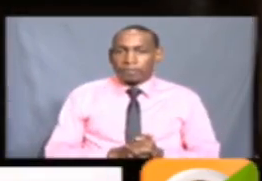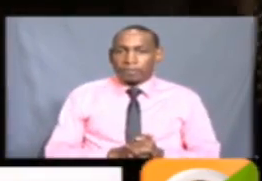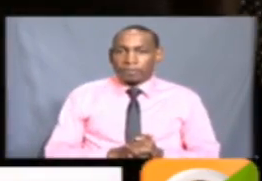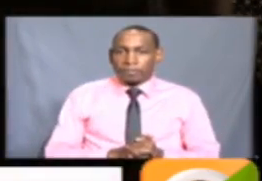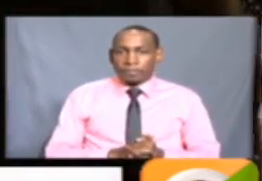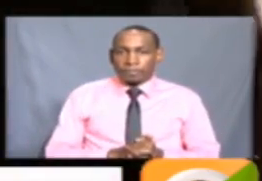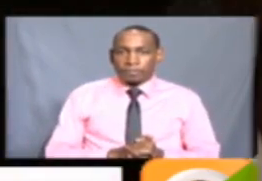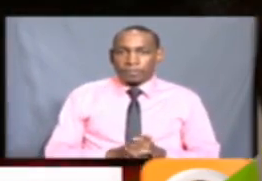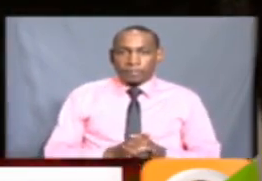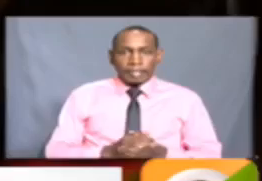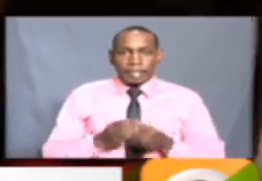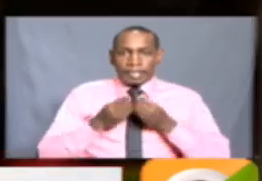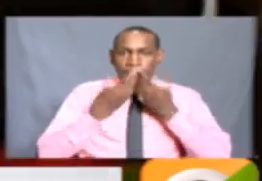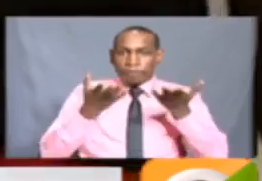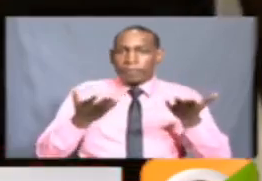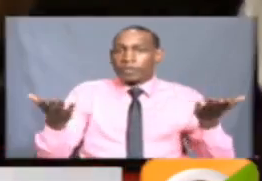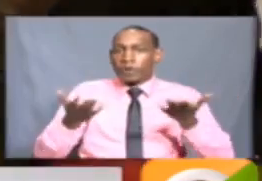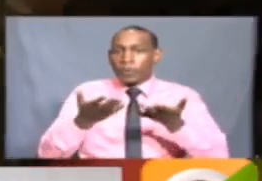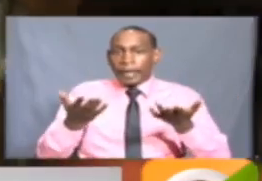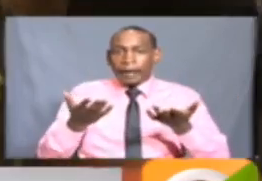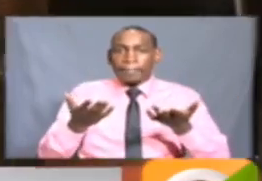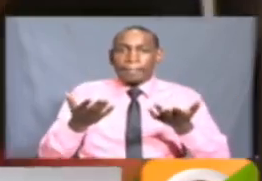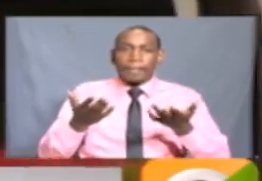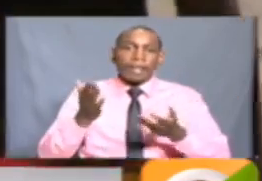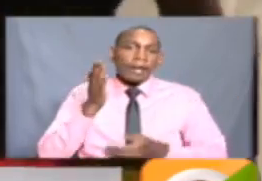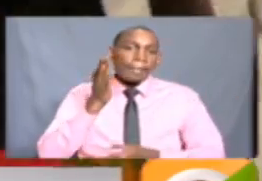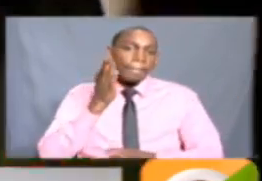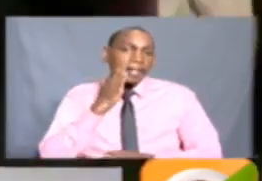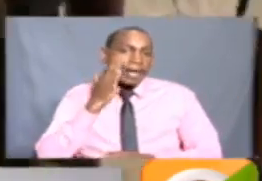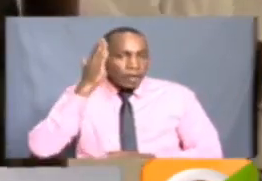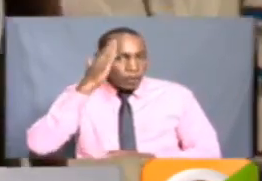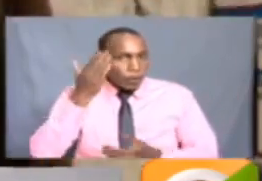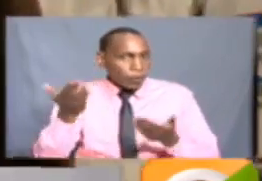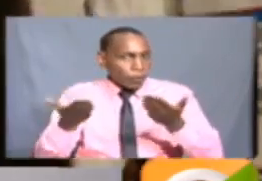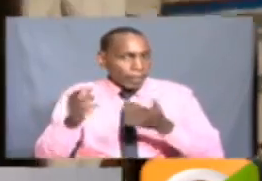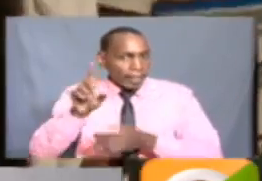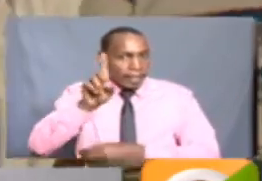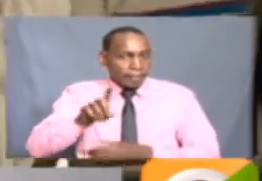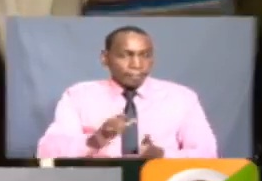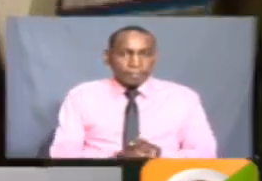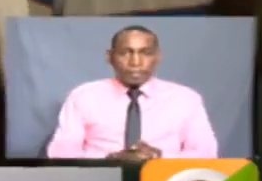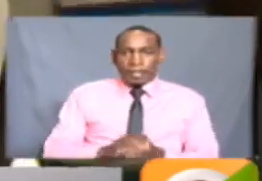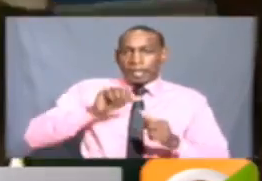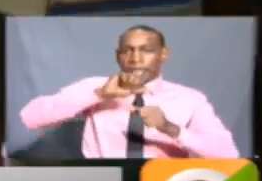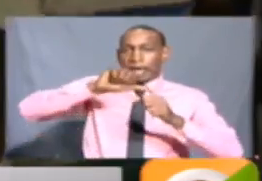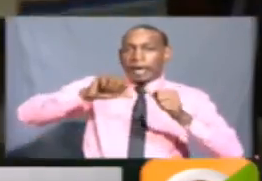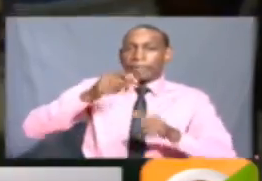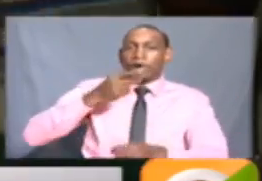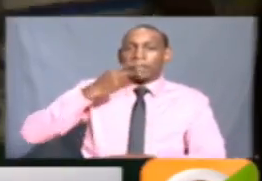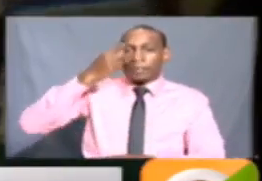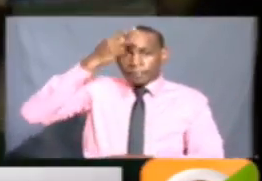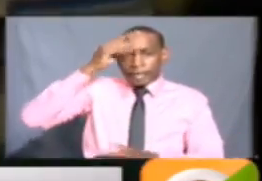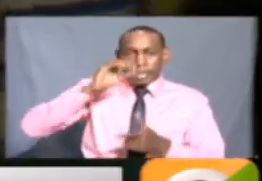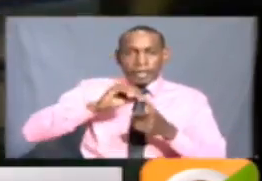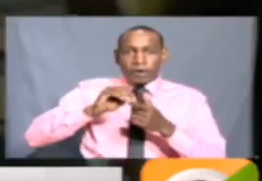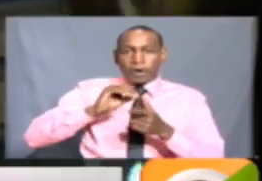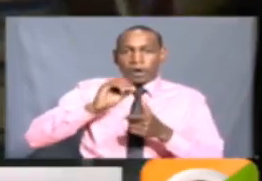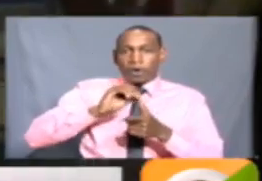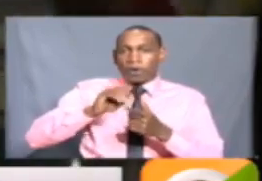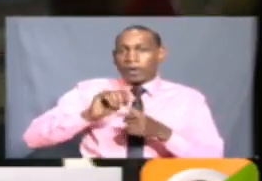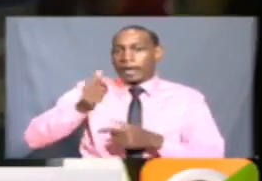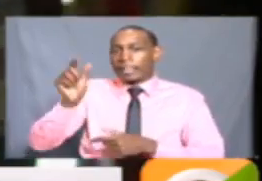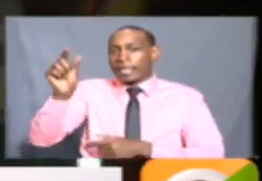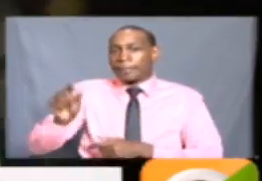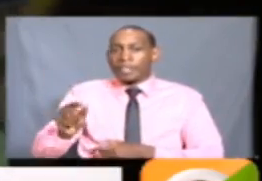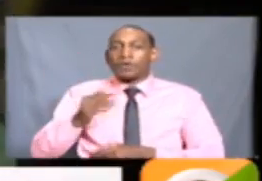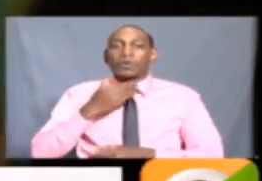Do you have any information about the whereabouts of his mother? About the parent or anyone who is coming around to come and maybe try to